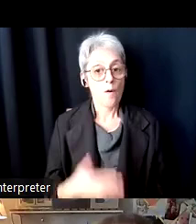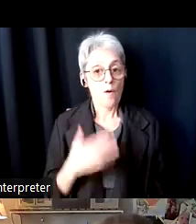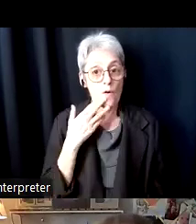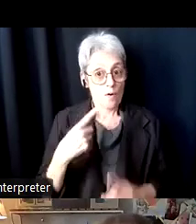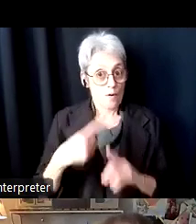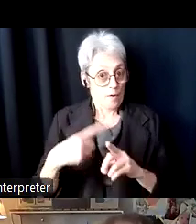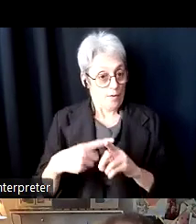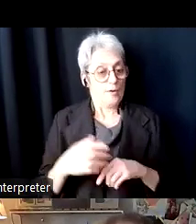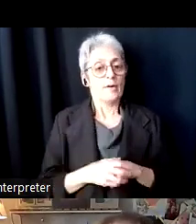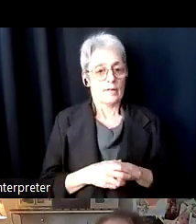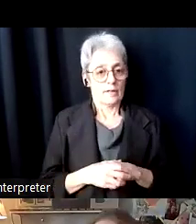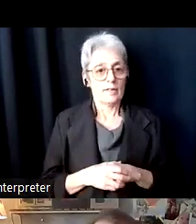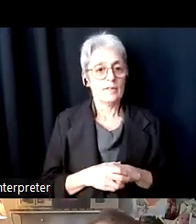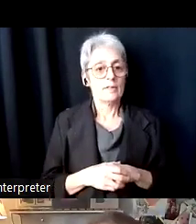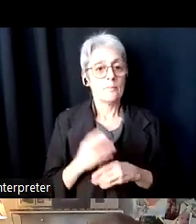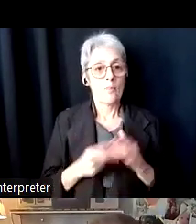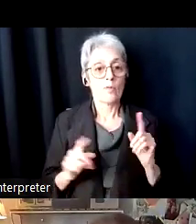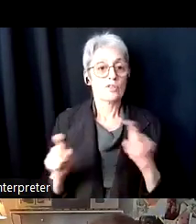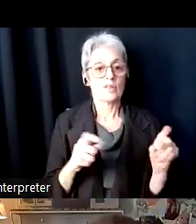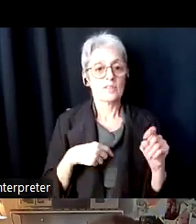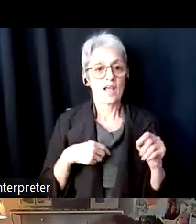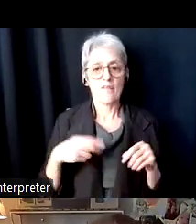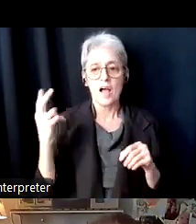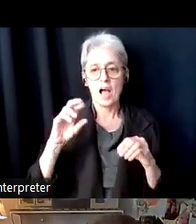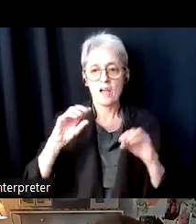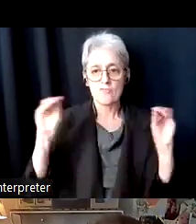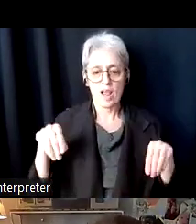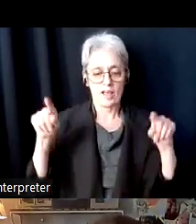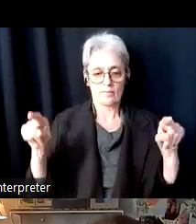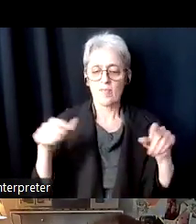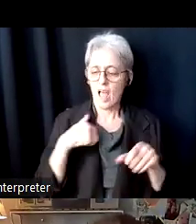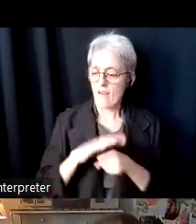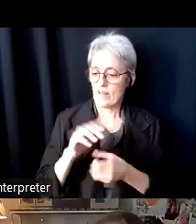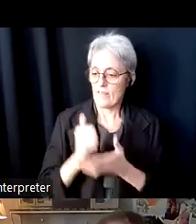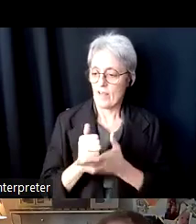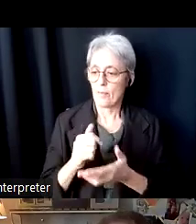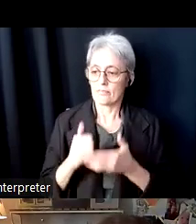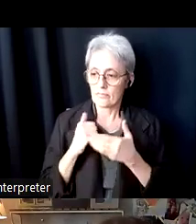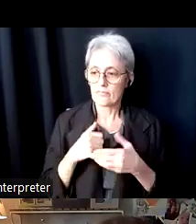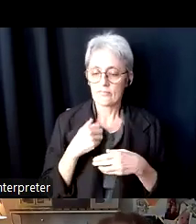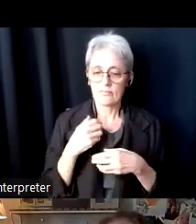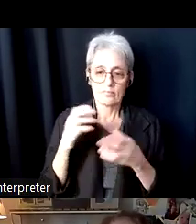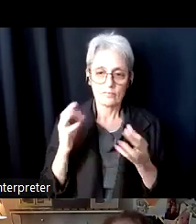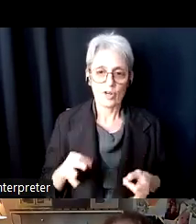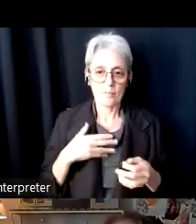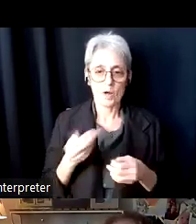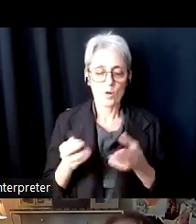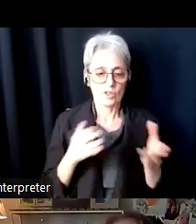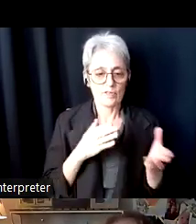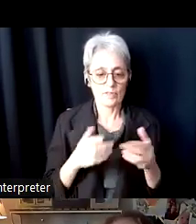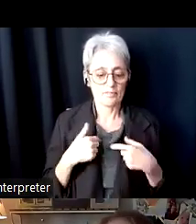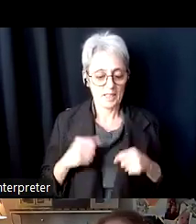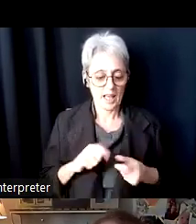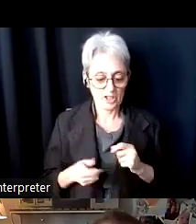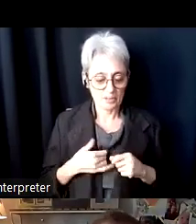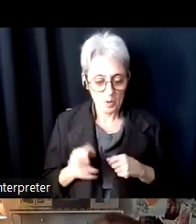both surveys of people saying that they have enough help deciding how to direct their services, that they can make changes to their services,